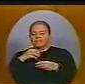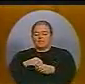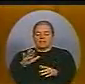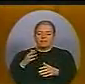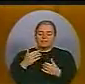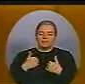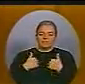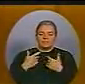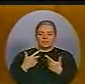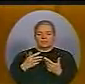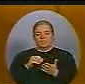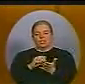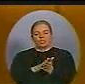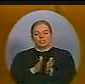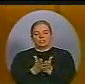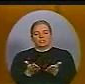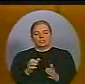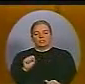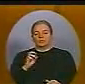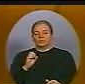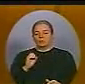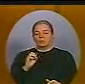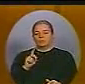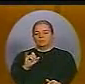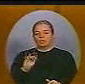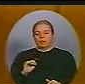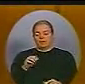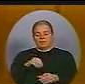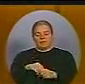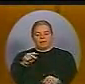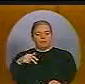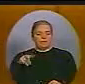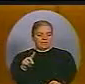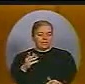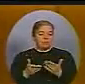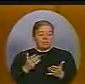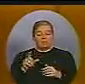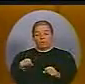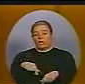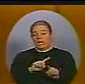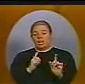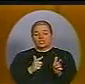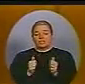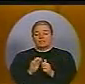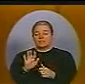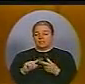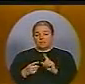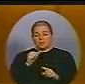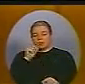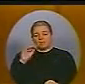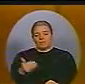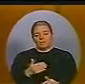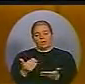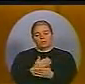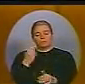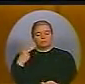hunting trip with the boys. But then again, he wouldn't be welcome after the gun registry betrayal. Perhaps a countryside drive, but then he'd have to pay